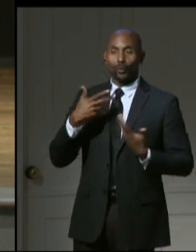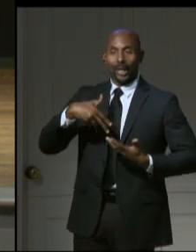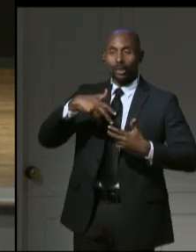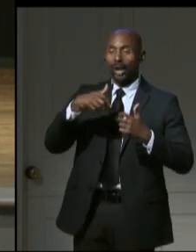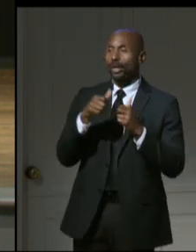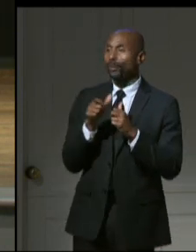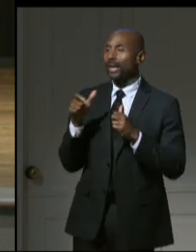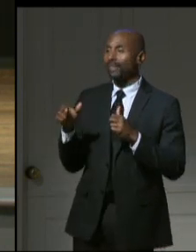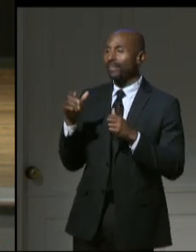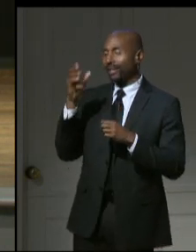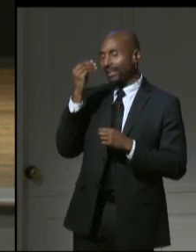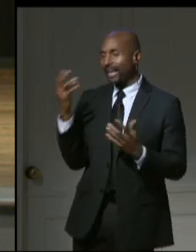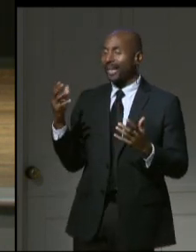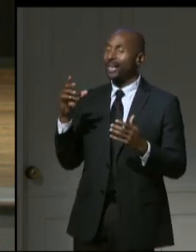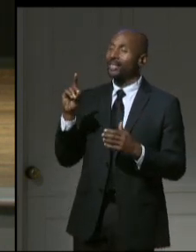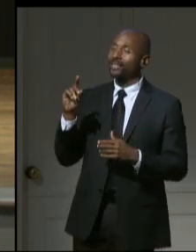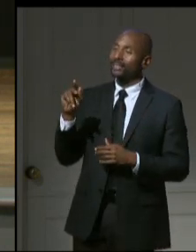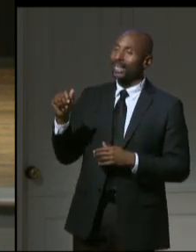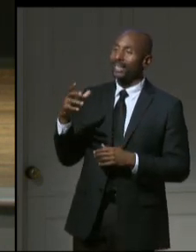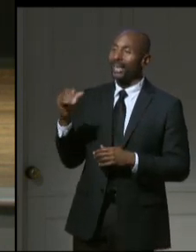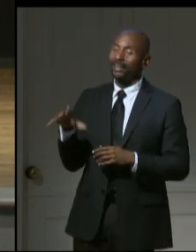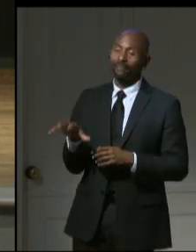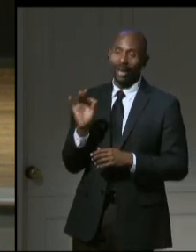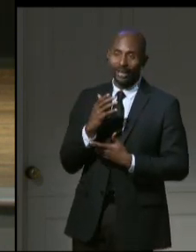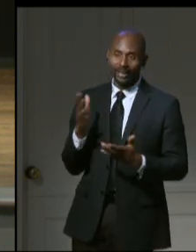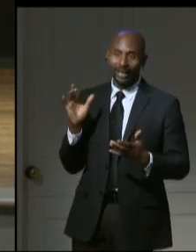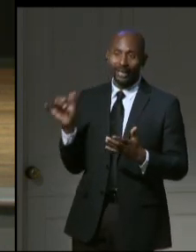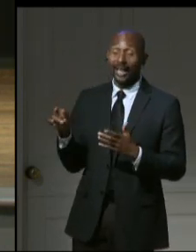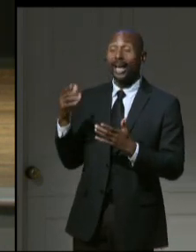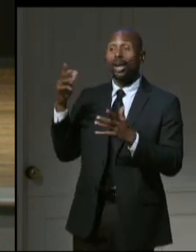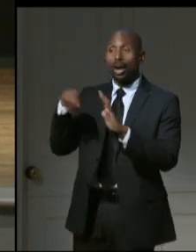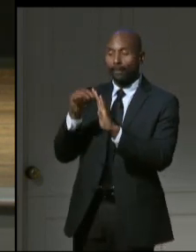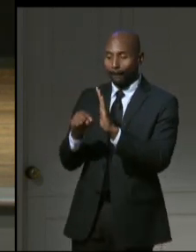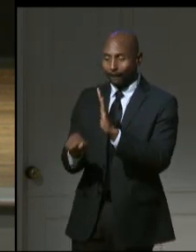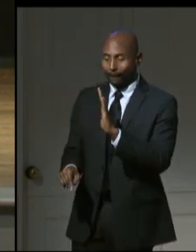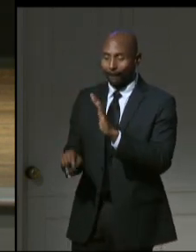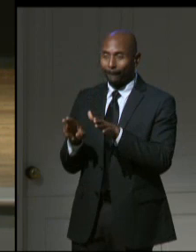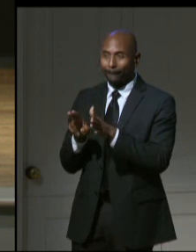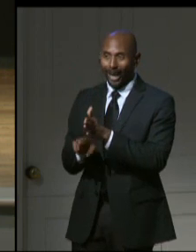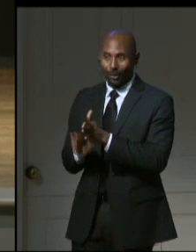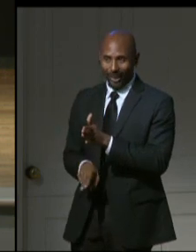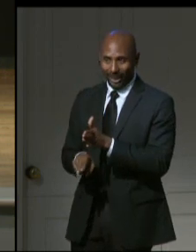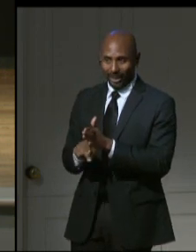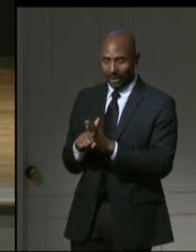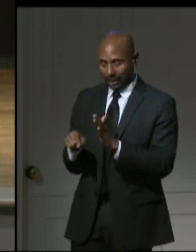and finding things, and especially, yeah, finding things that are buried. And so